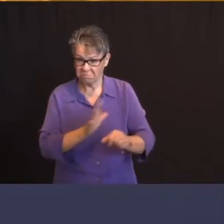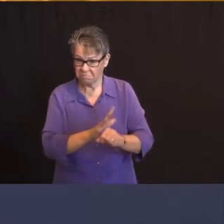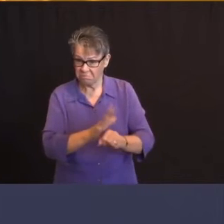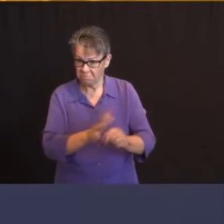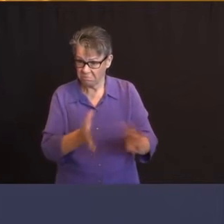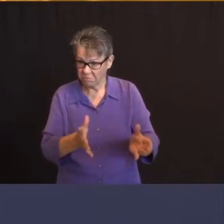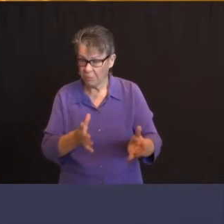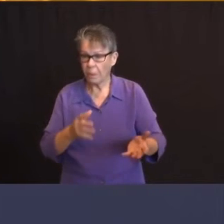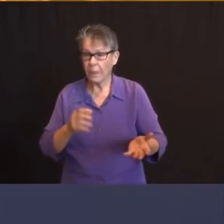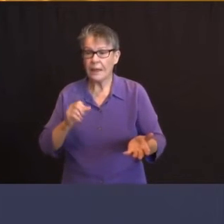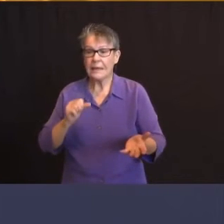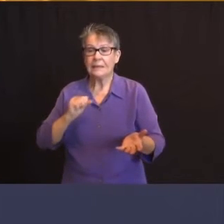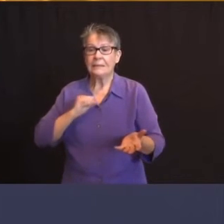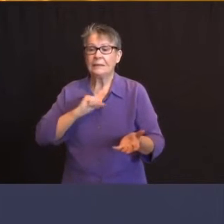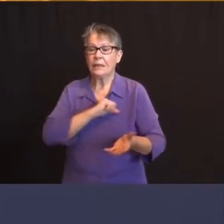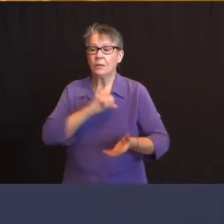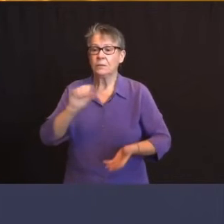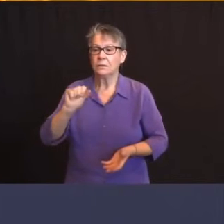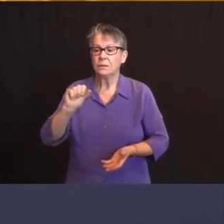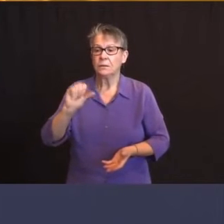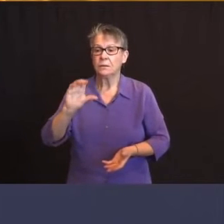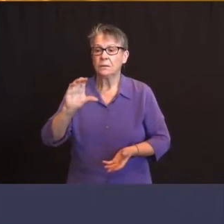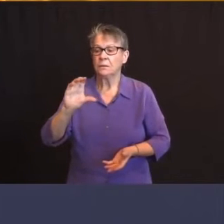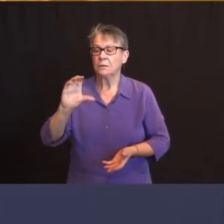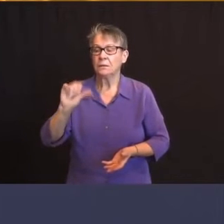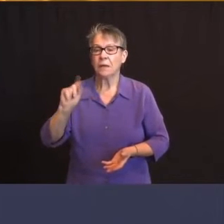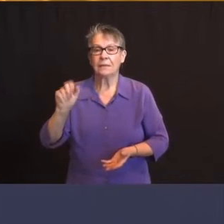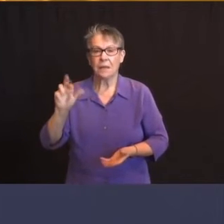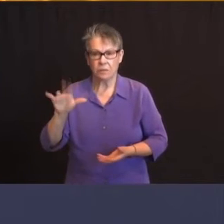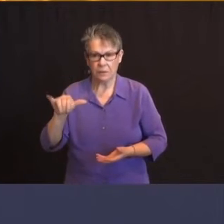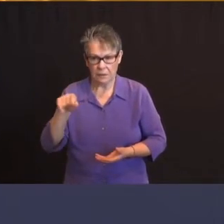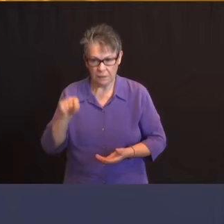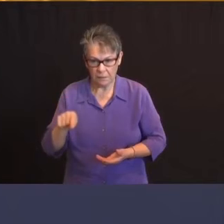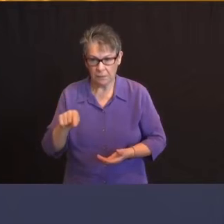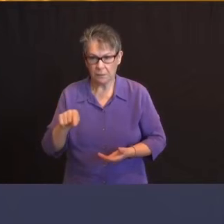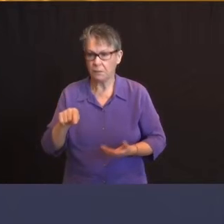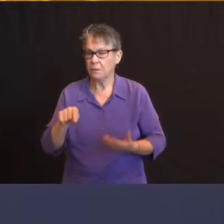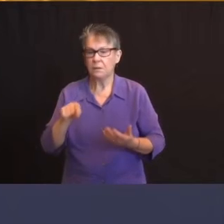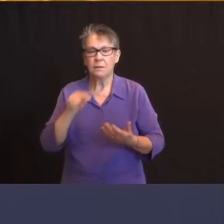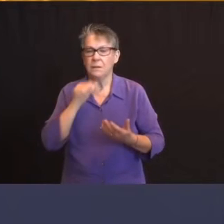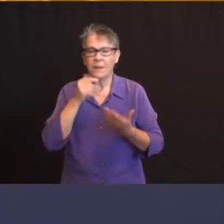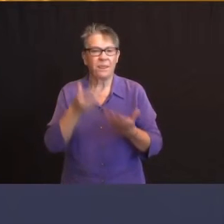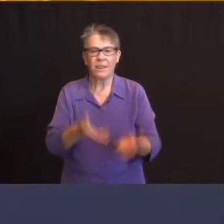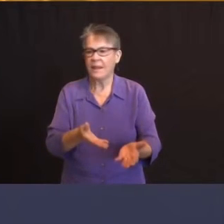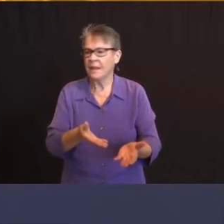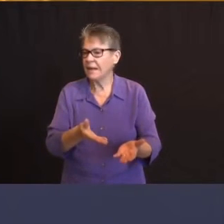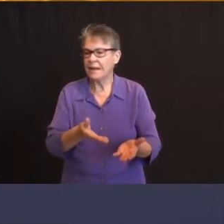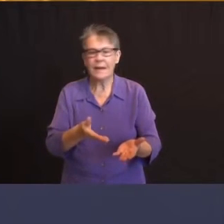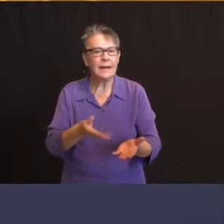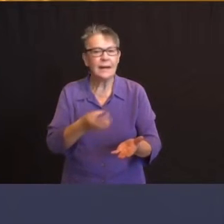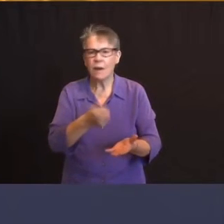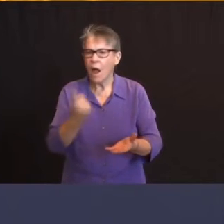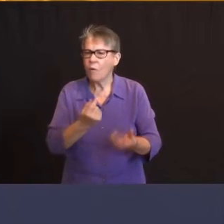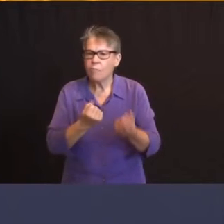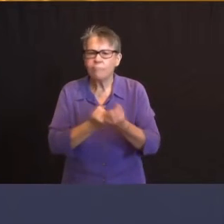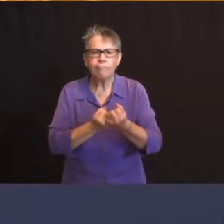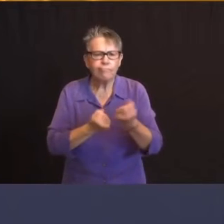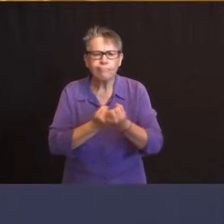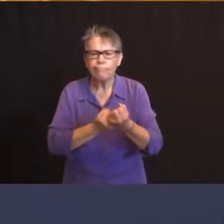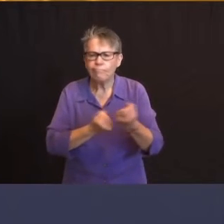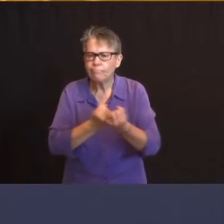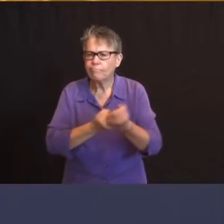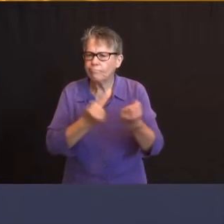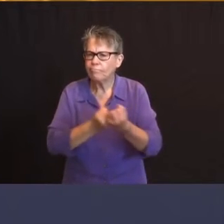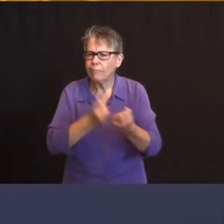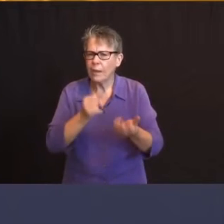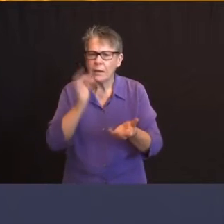out. He wasn't in the room, but he was there in spirit, and he's been a great leader on this, and again, the Senate President and Speaker. And regardless of